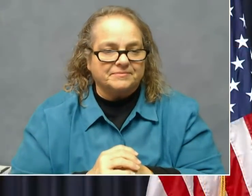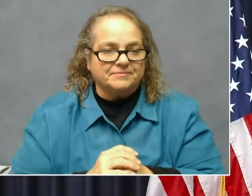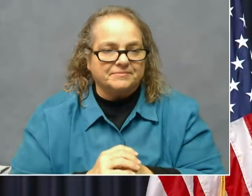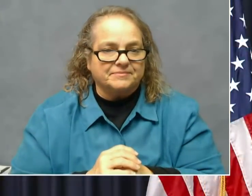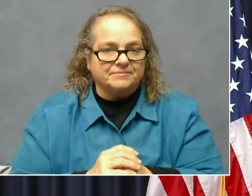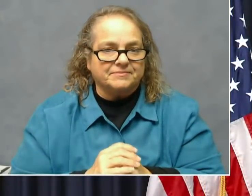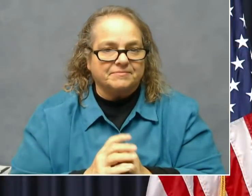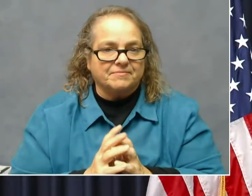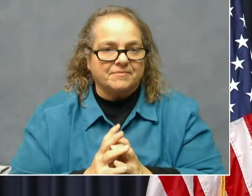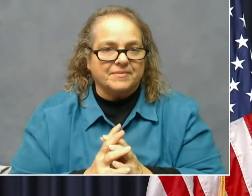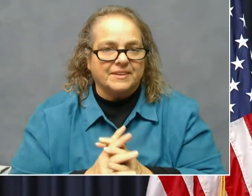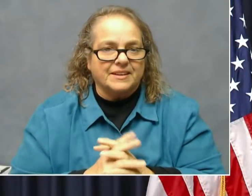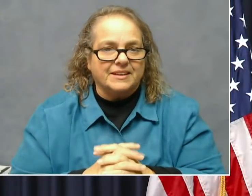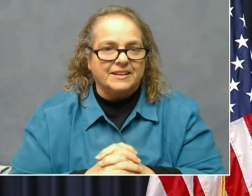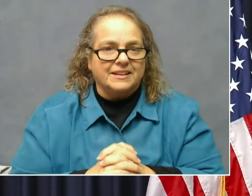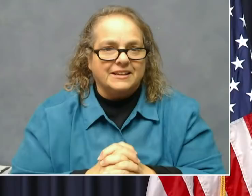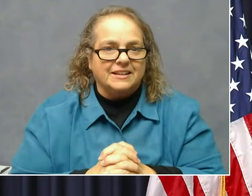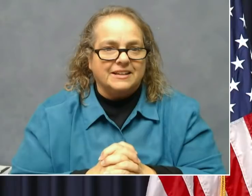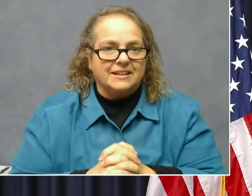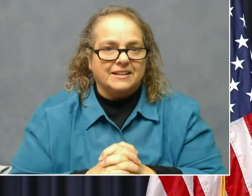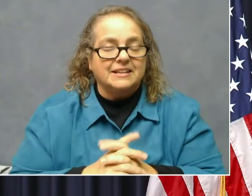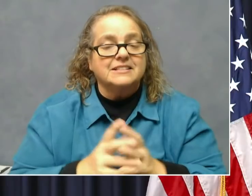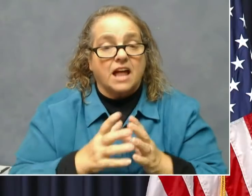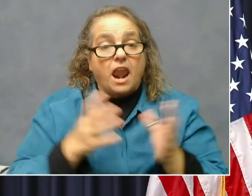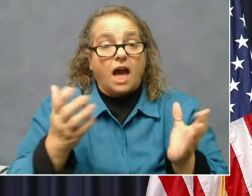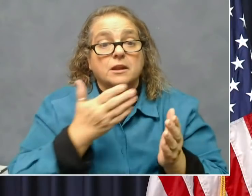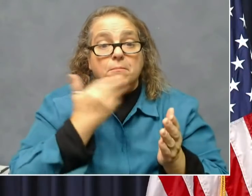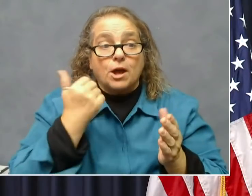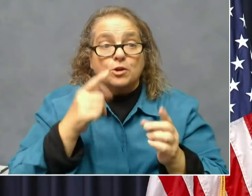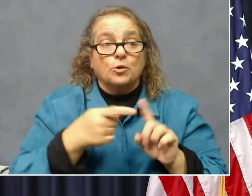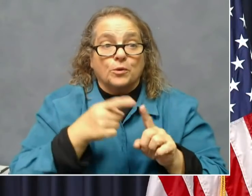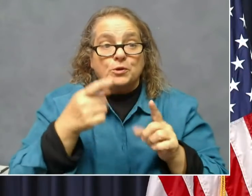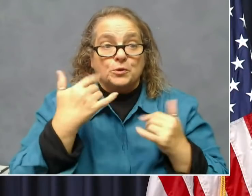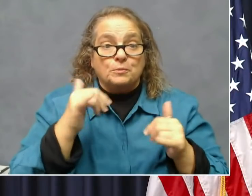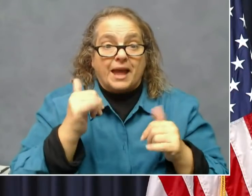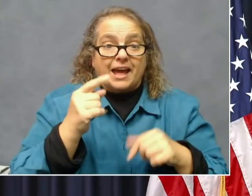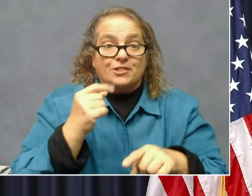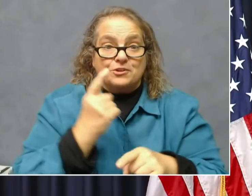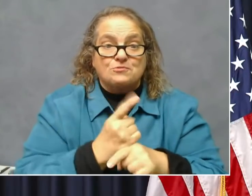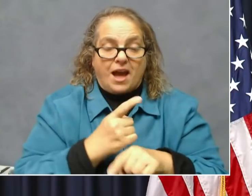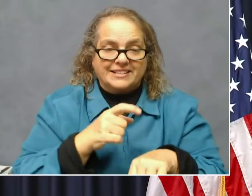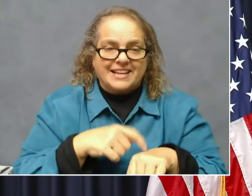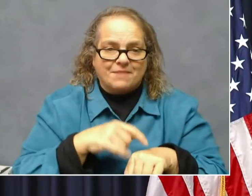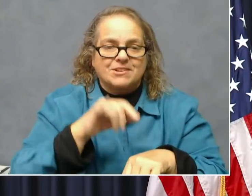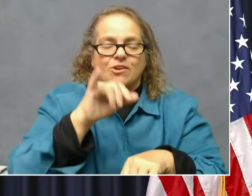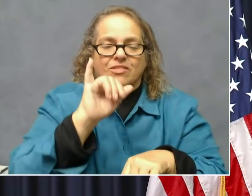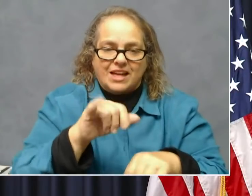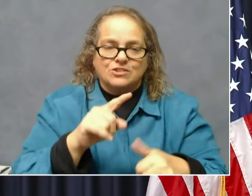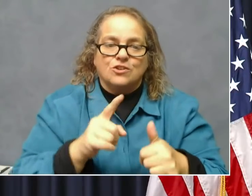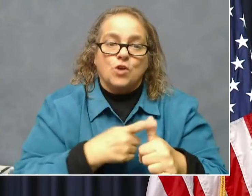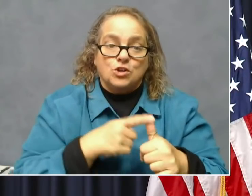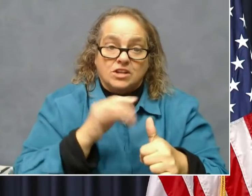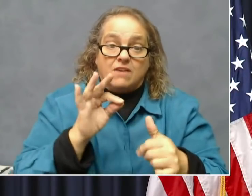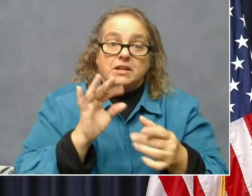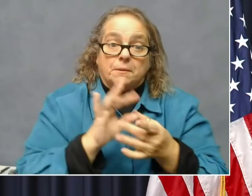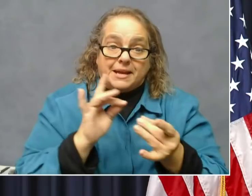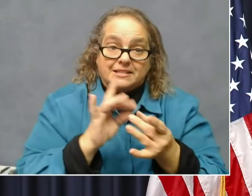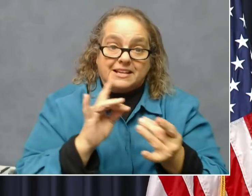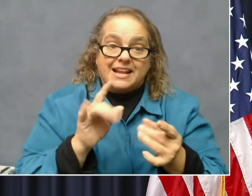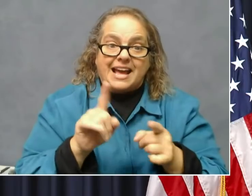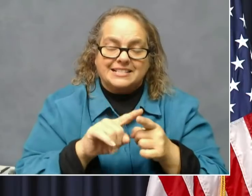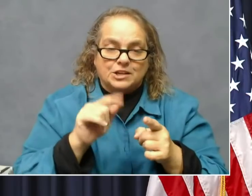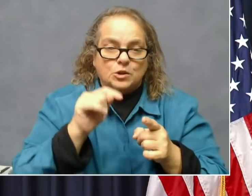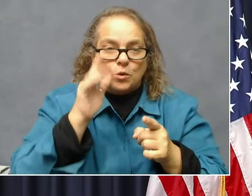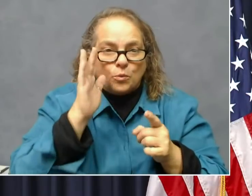It's a lot better when we play it at the right time. So that's just the first of the messaging as it will roll out. And